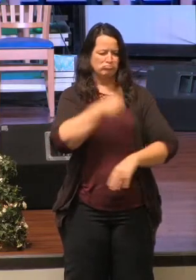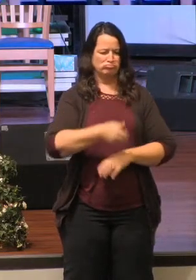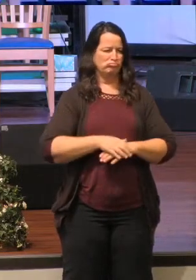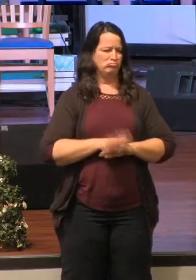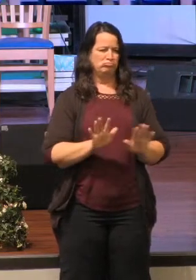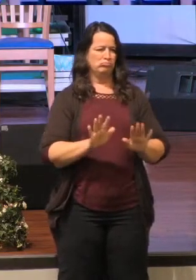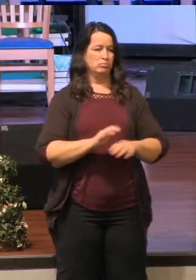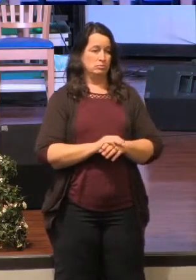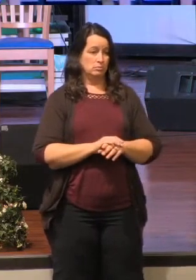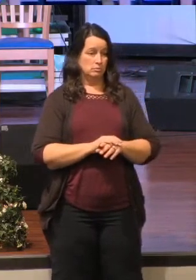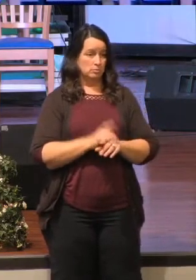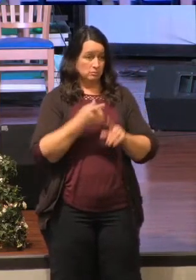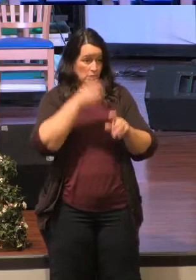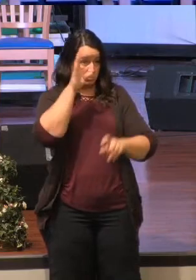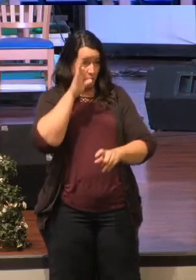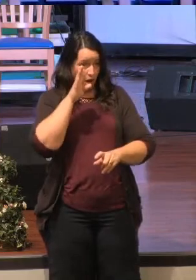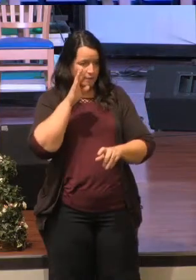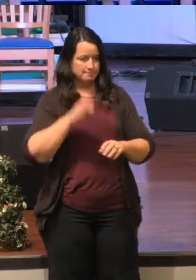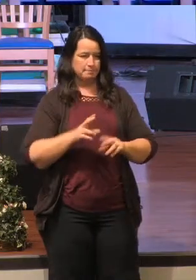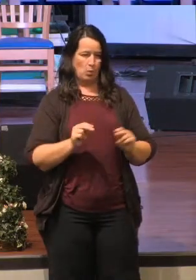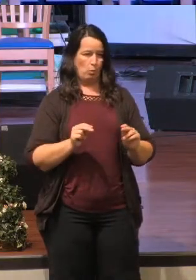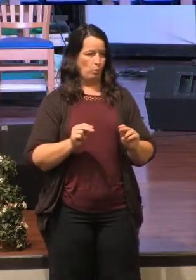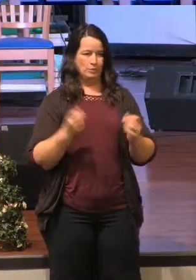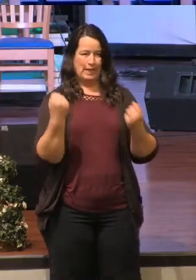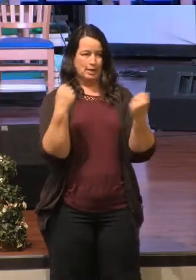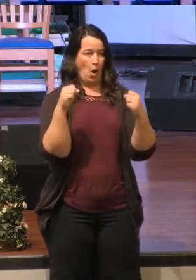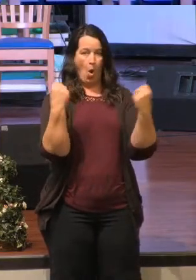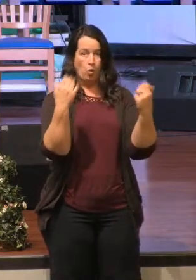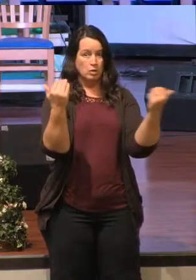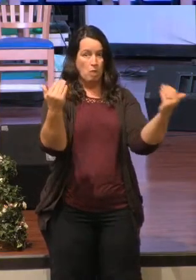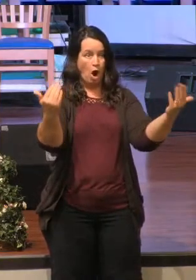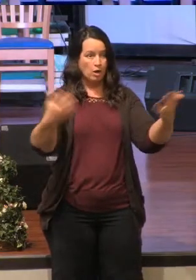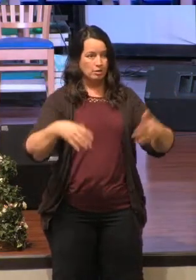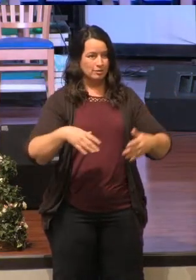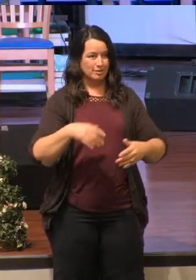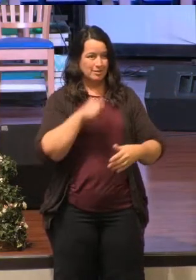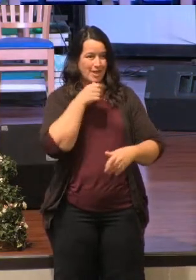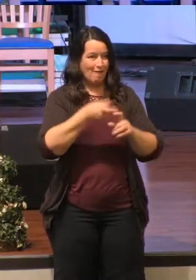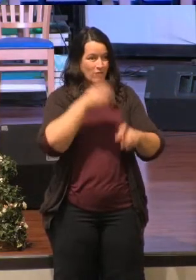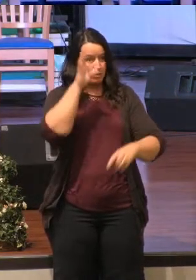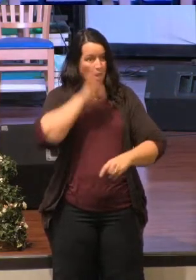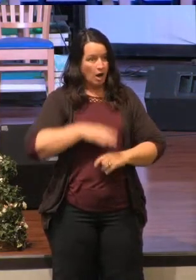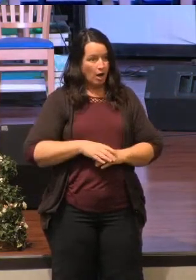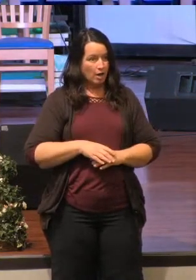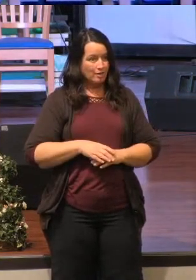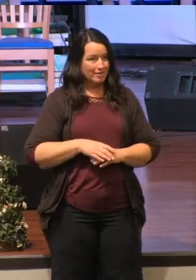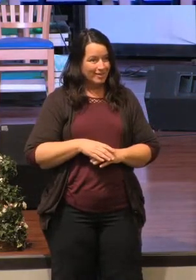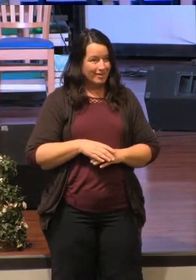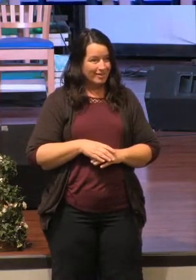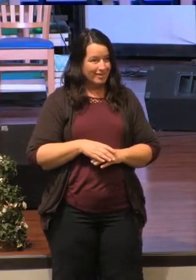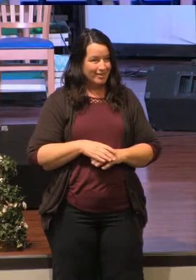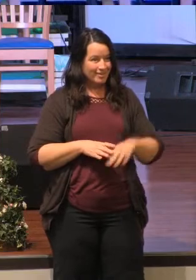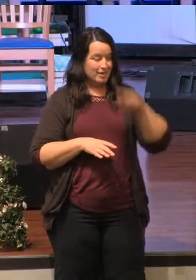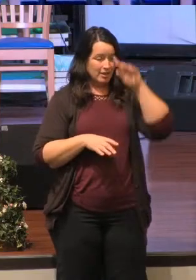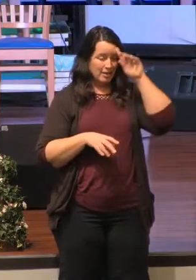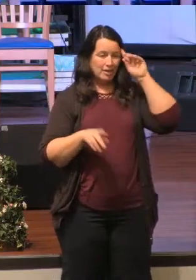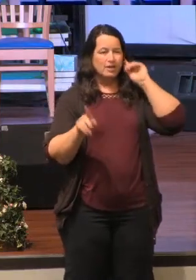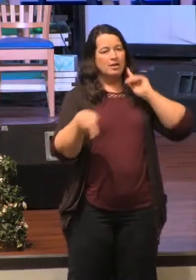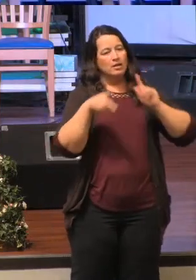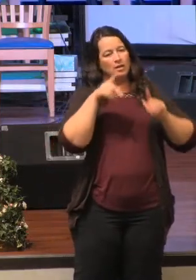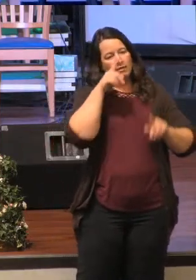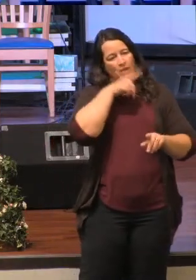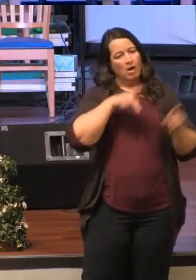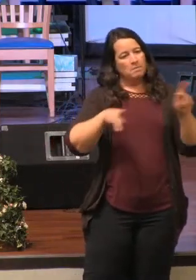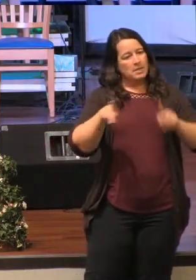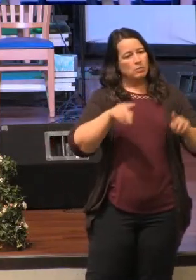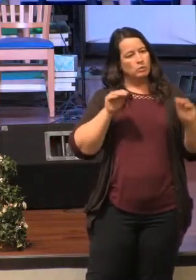Is that from God? Yeah, go like this. No, that is not from God. And the ascetics were teaching that. Cerinthus, you know,